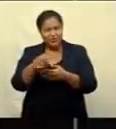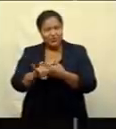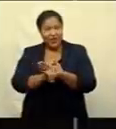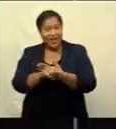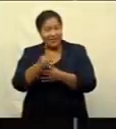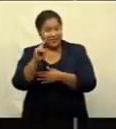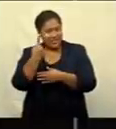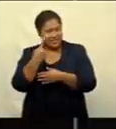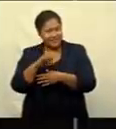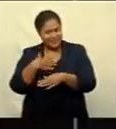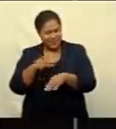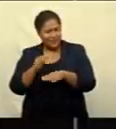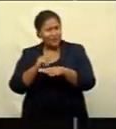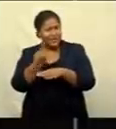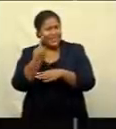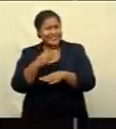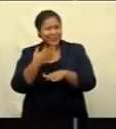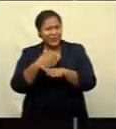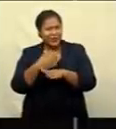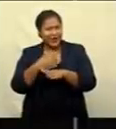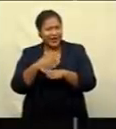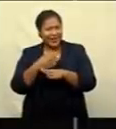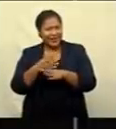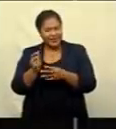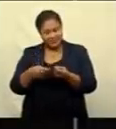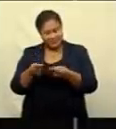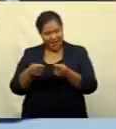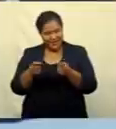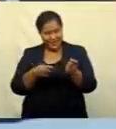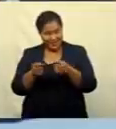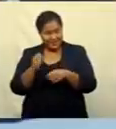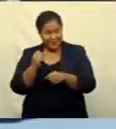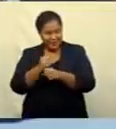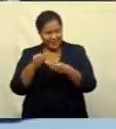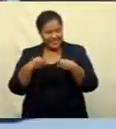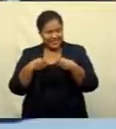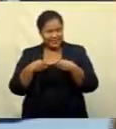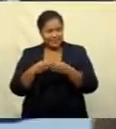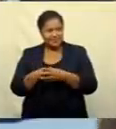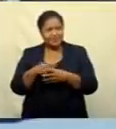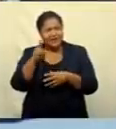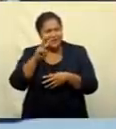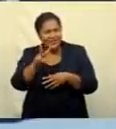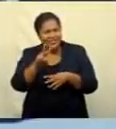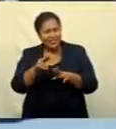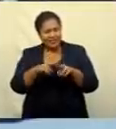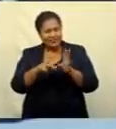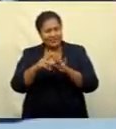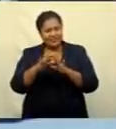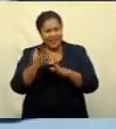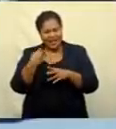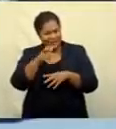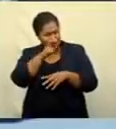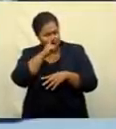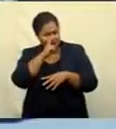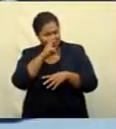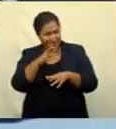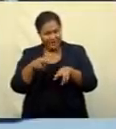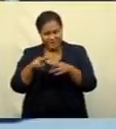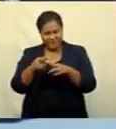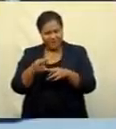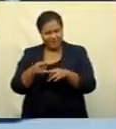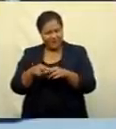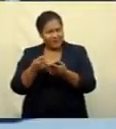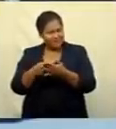fully owned subsidiary, Vision Fintech Services Limited. Vision Fintech had obtained a restricted foreign exchange dealer